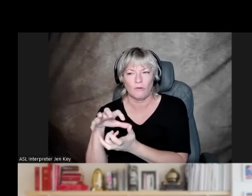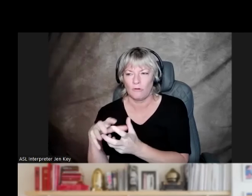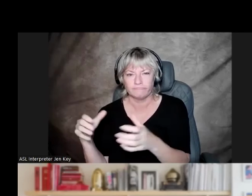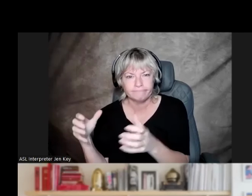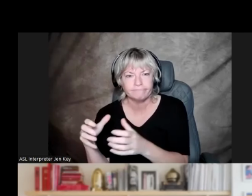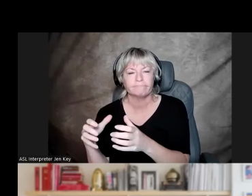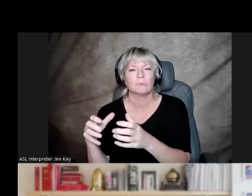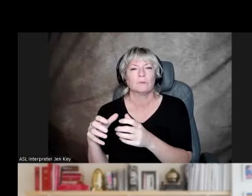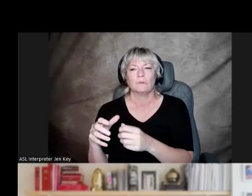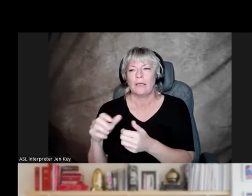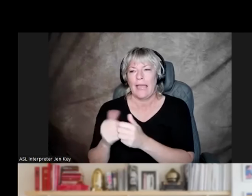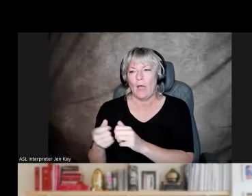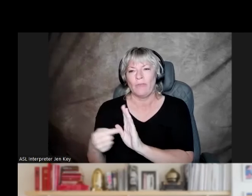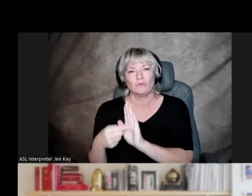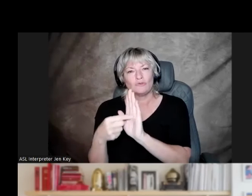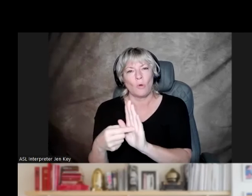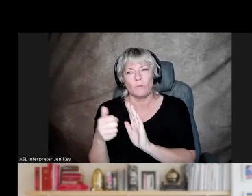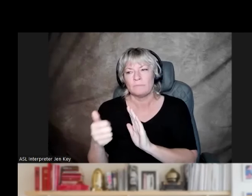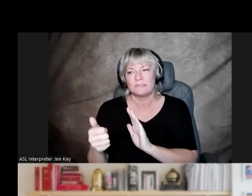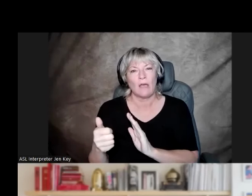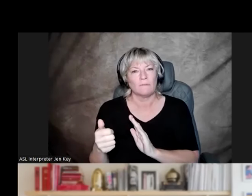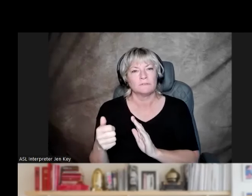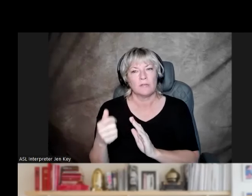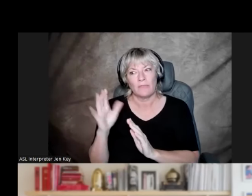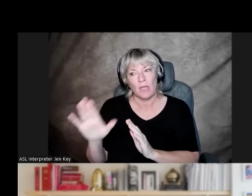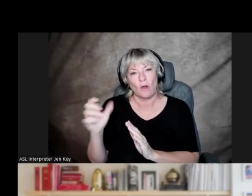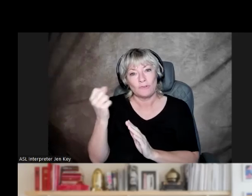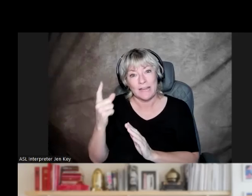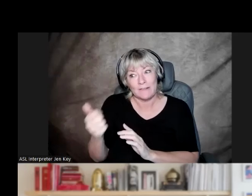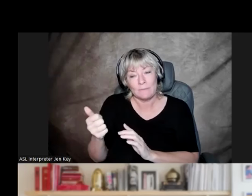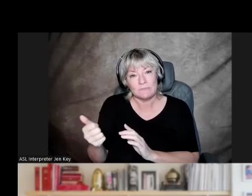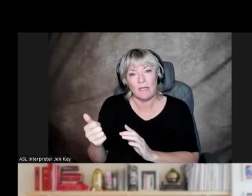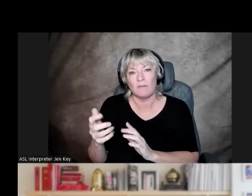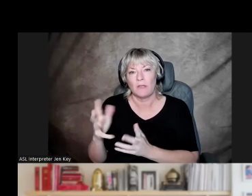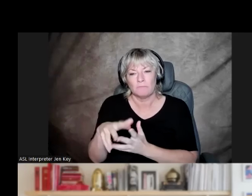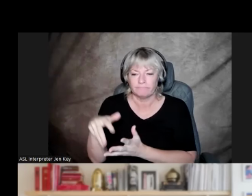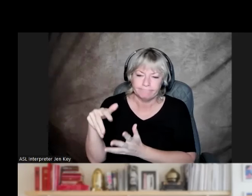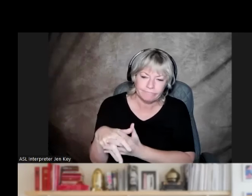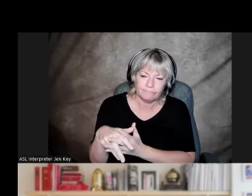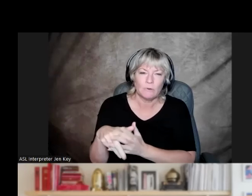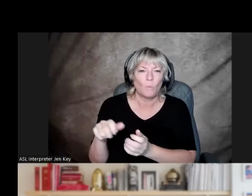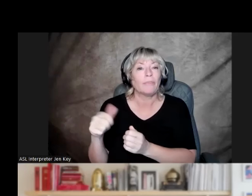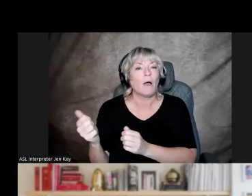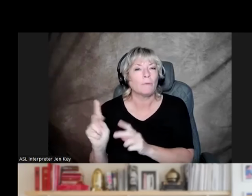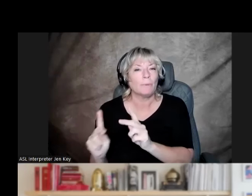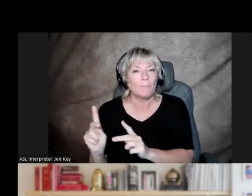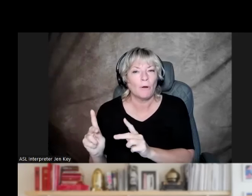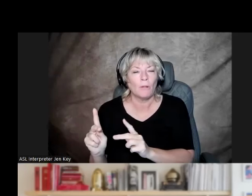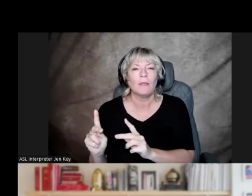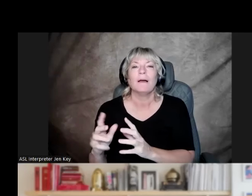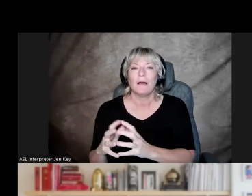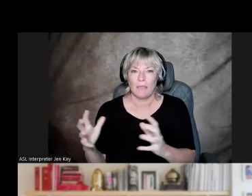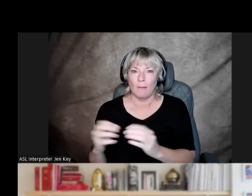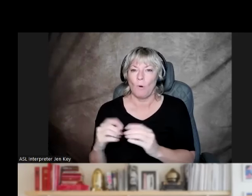you project yourself and your understanding of yourself is so enmeshed with others, it becomes much more complicated